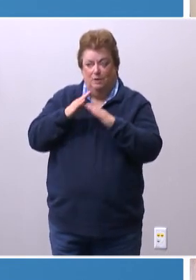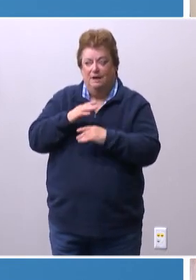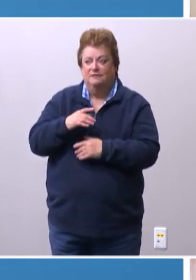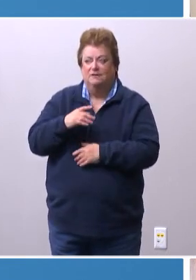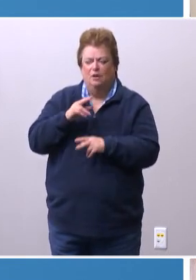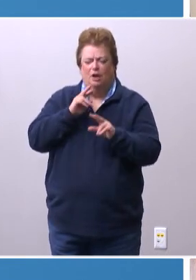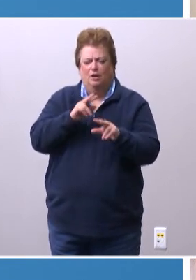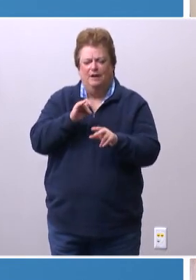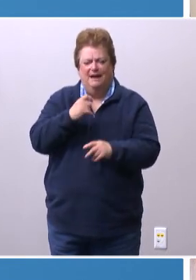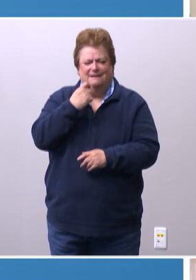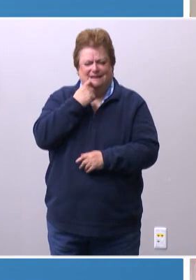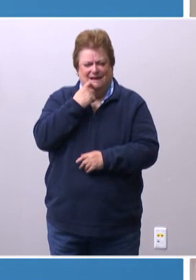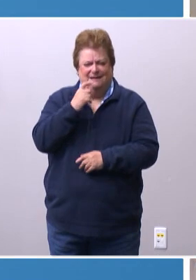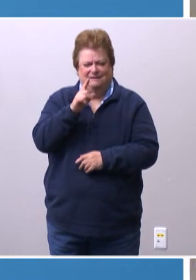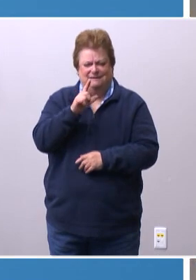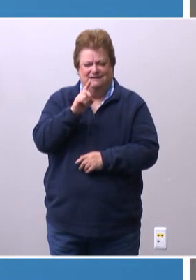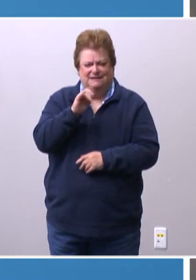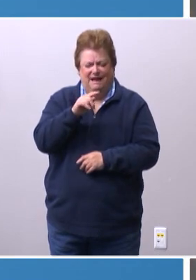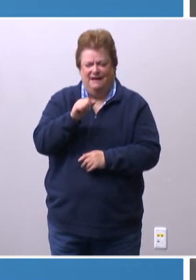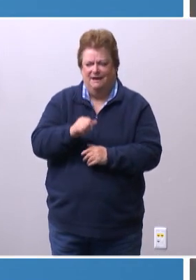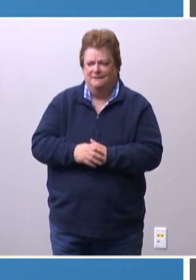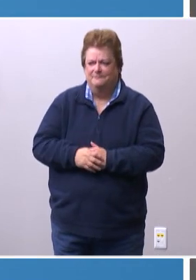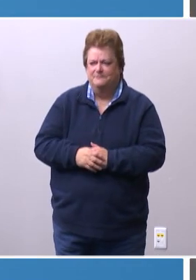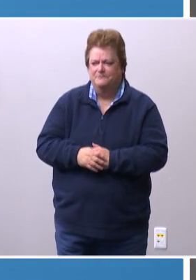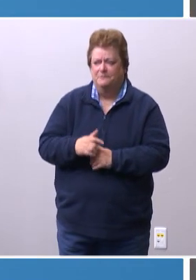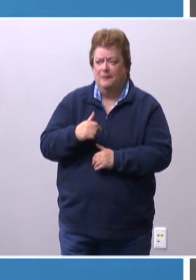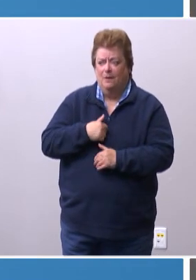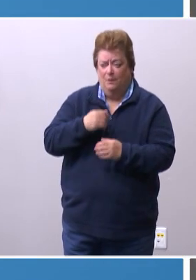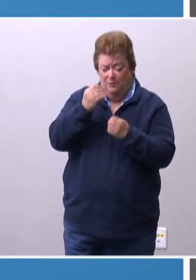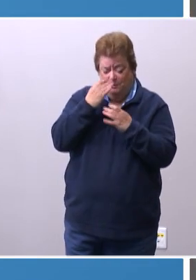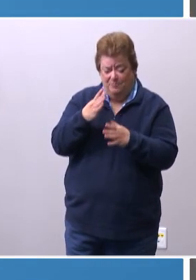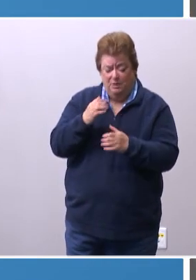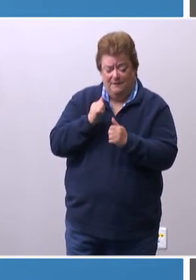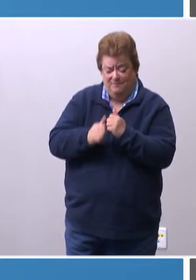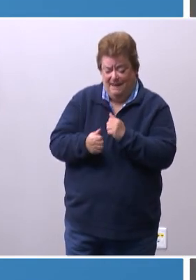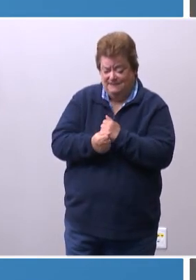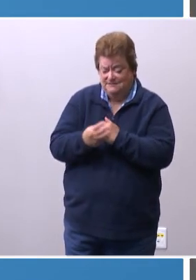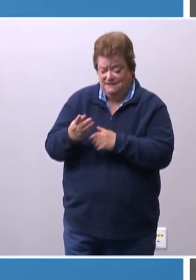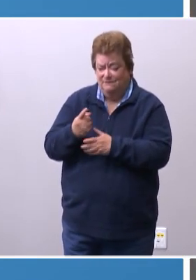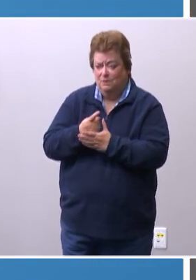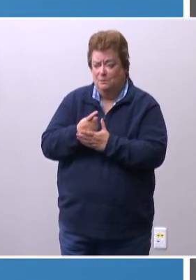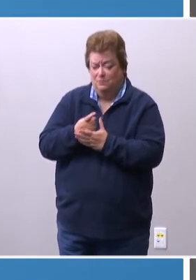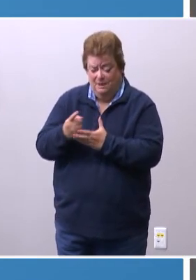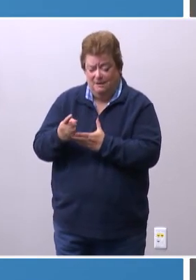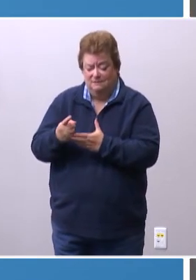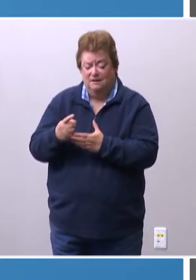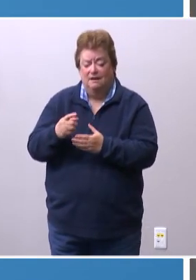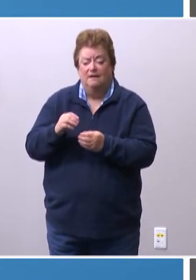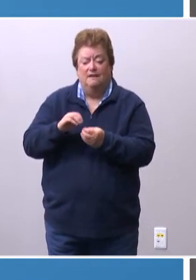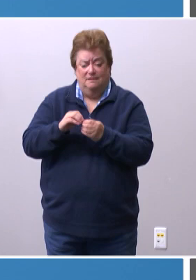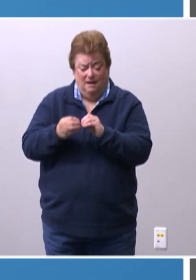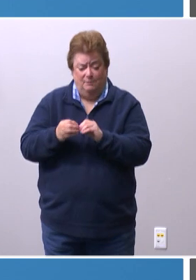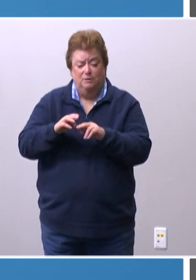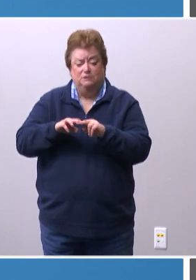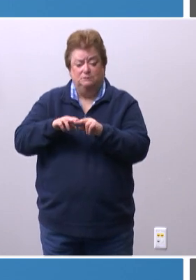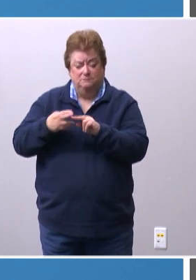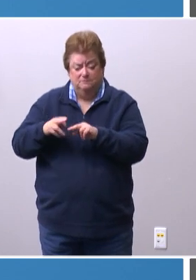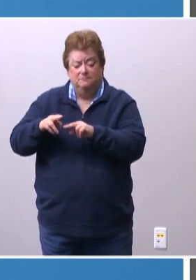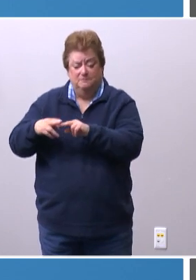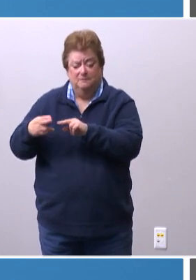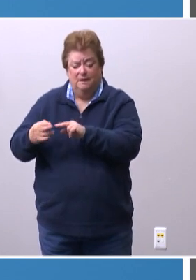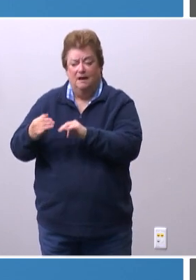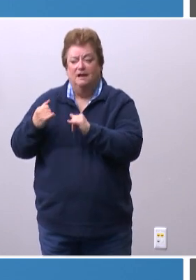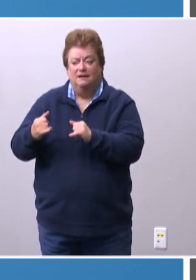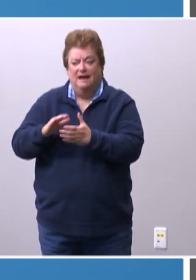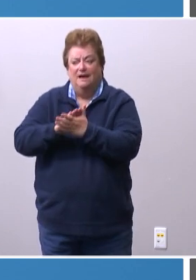data. As we've been reporting for the past few weeks, the decline in cases we experienced in September has